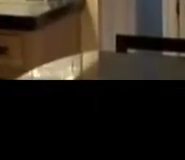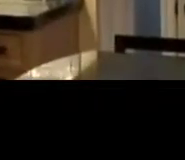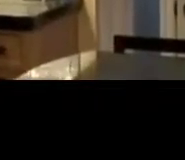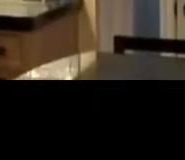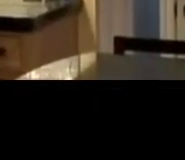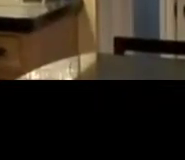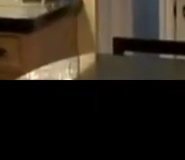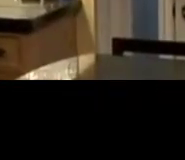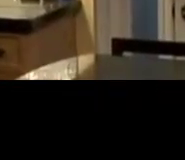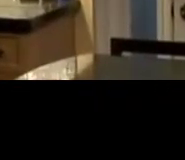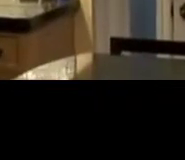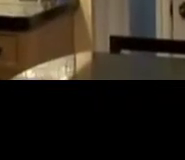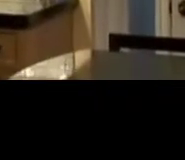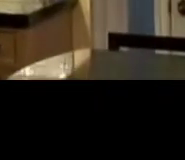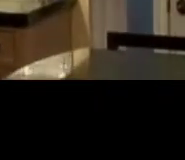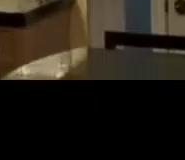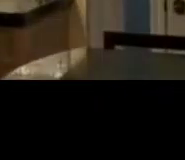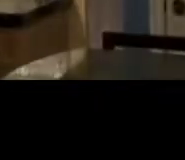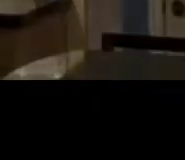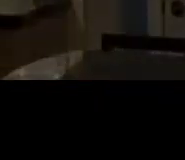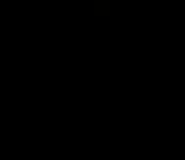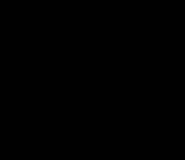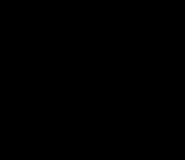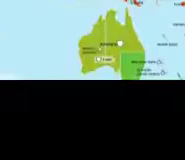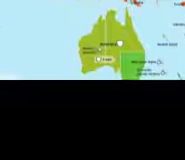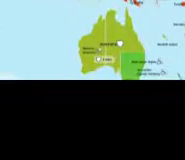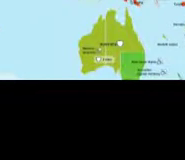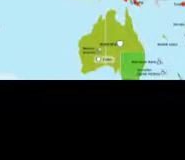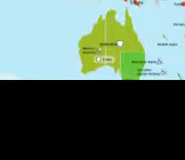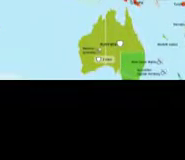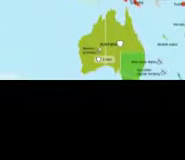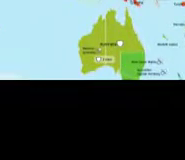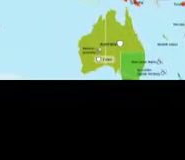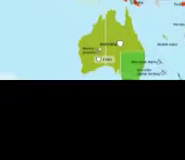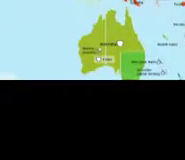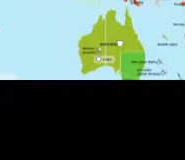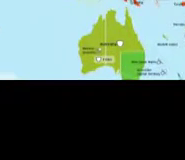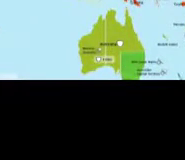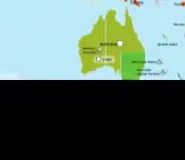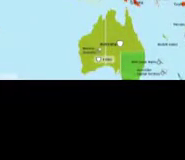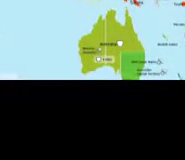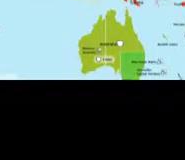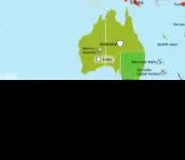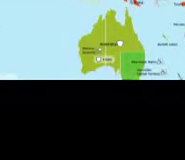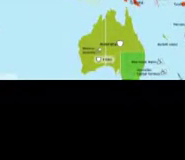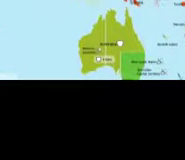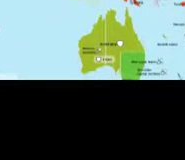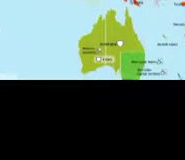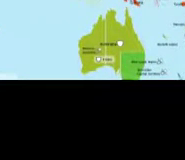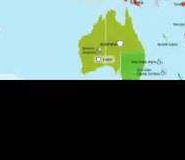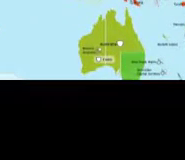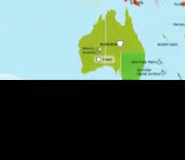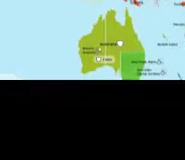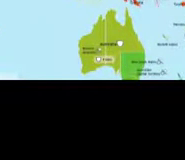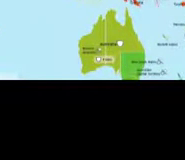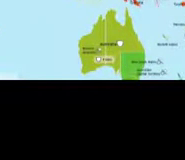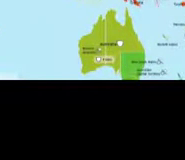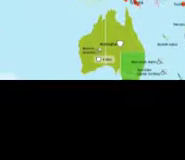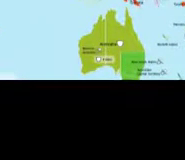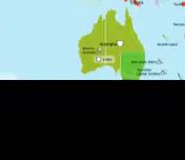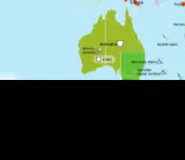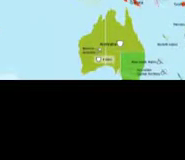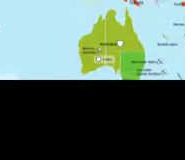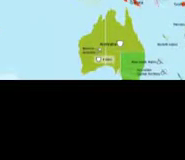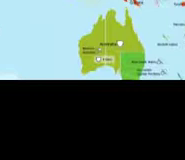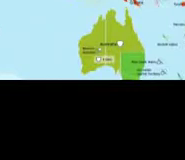in 2014 without additional help. There are 78 countries in the world where human rights for LGBT